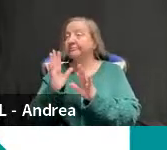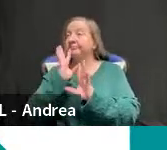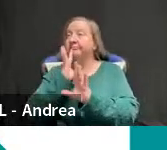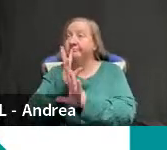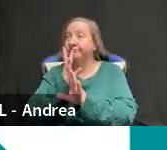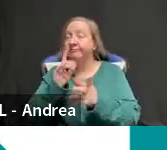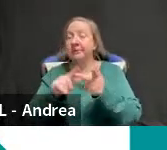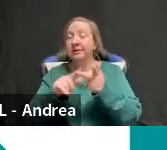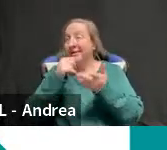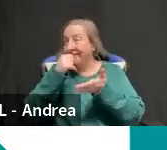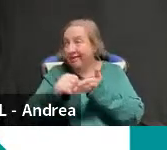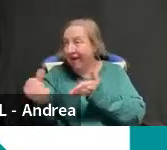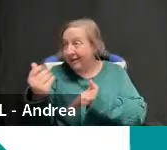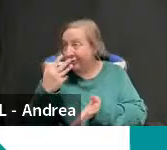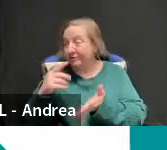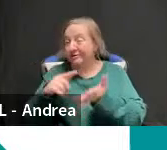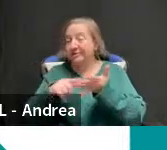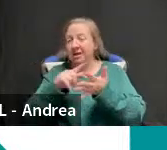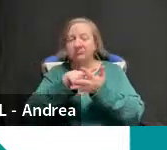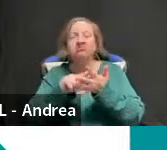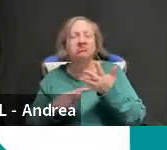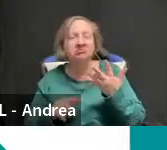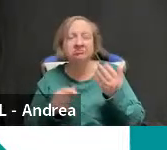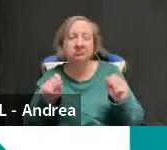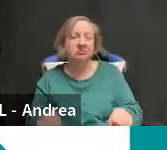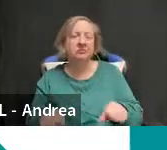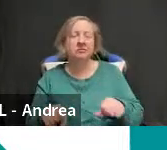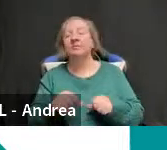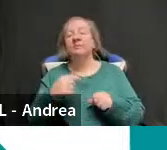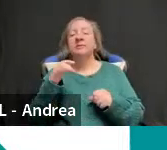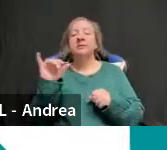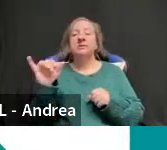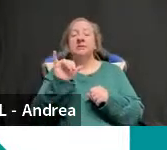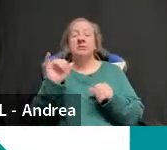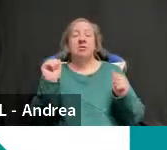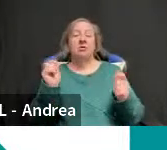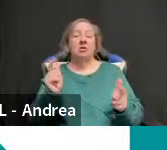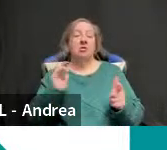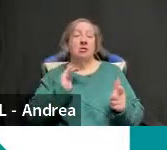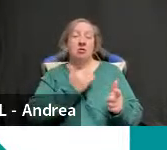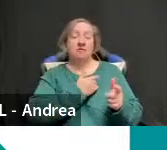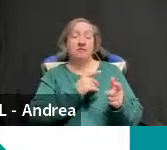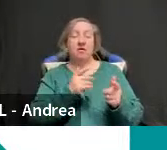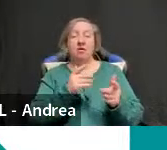other things. And we're also translating all of our critical